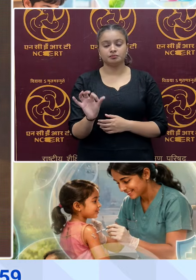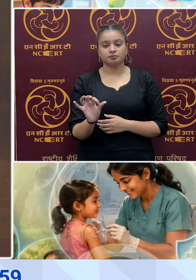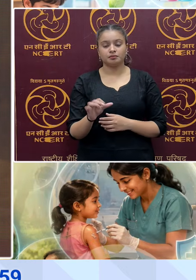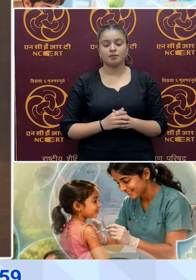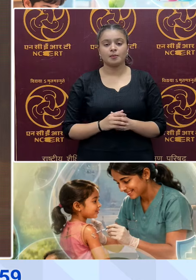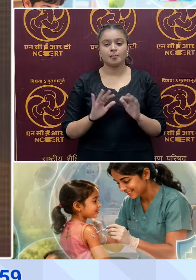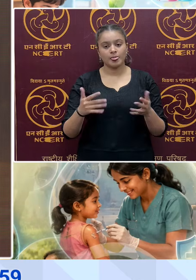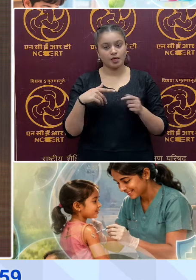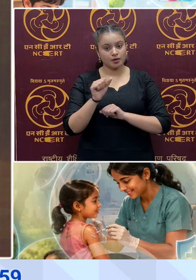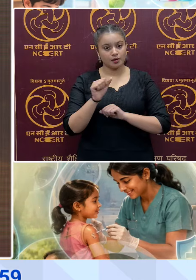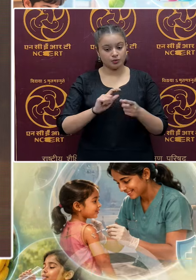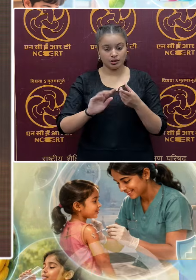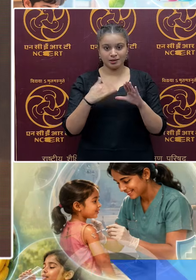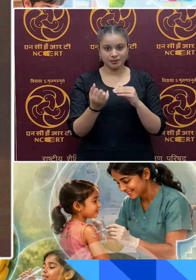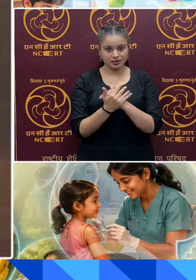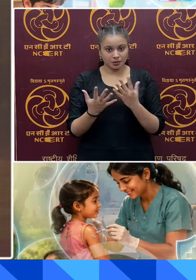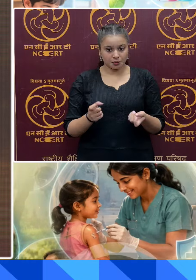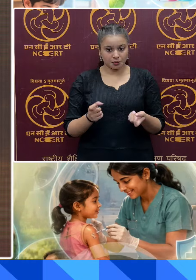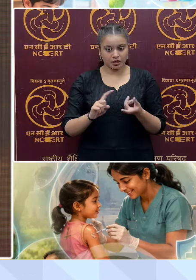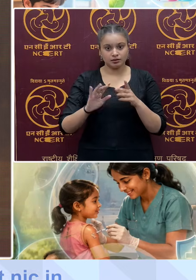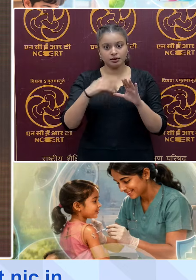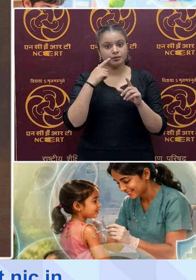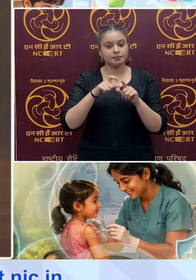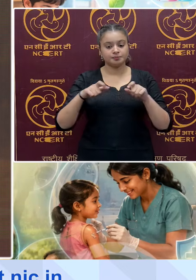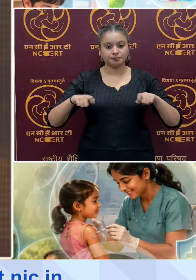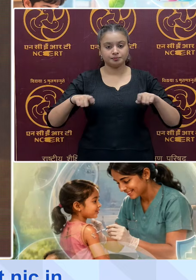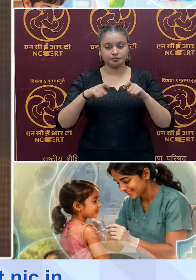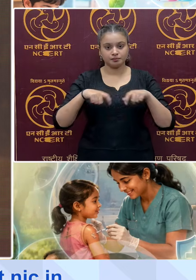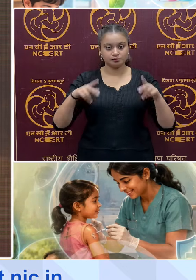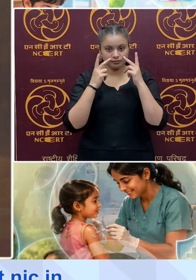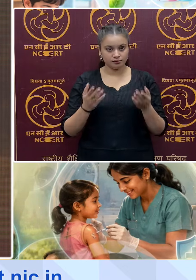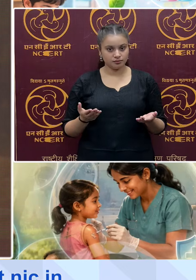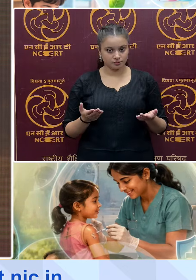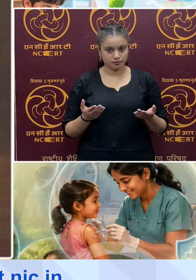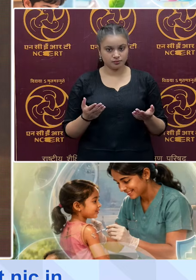8800440559। If you want to email us, the email ID would be